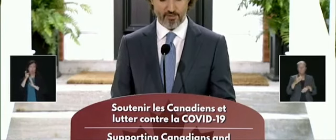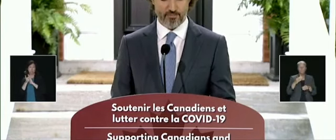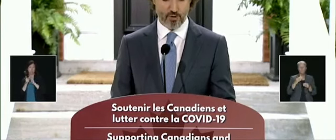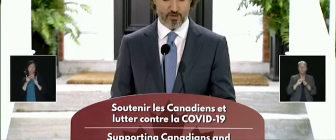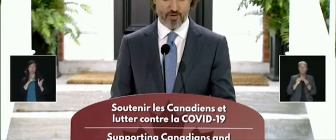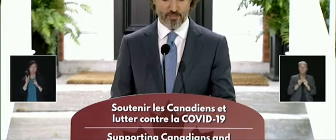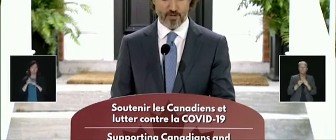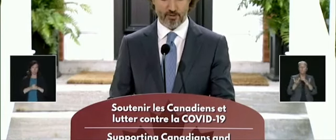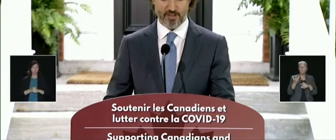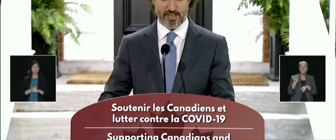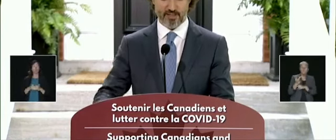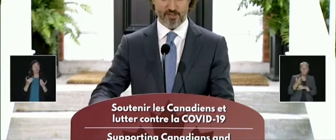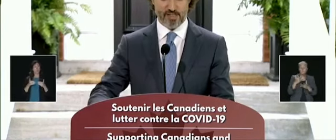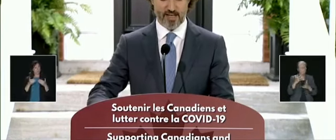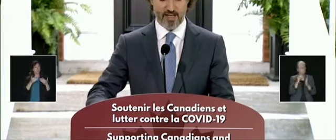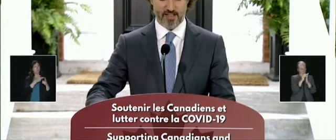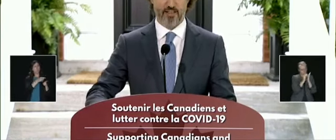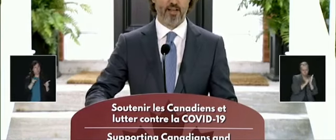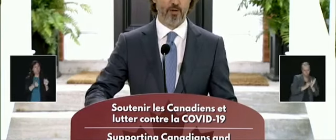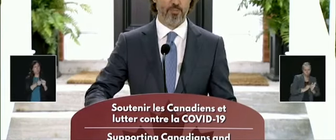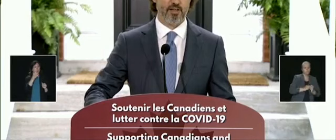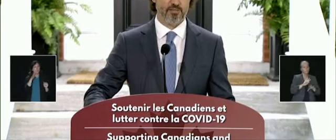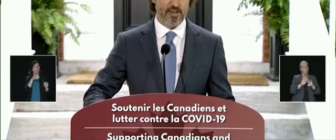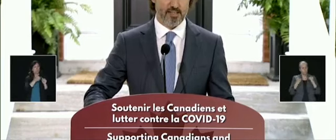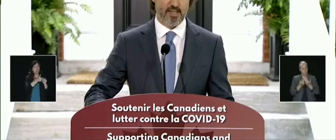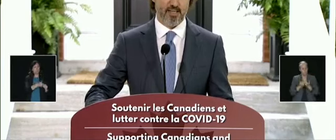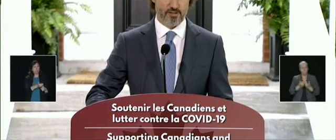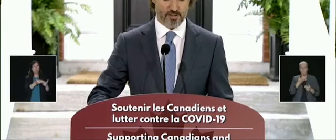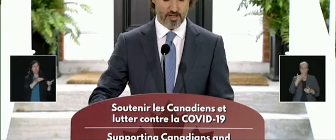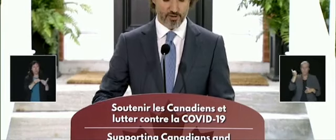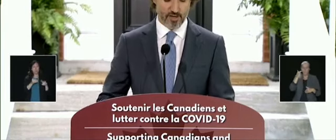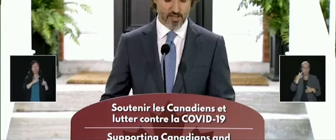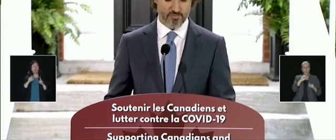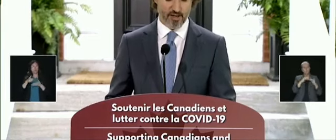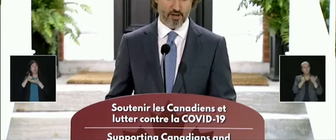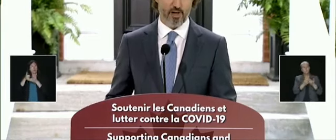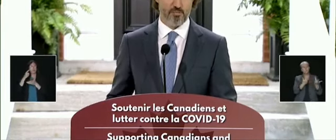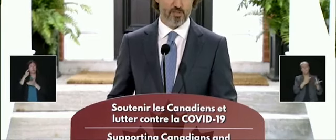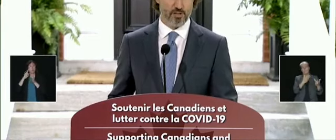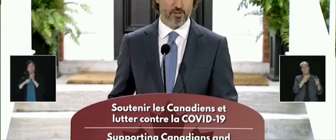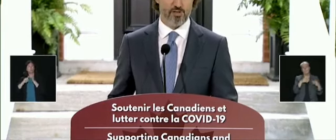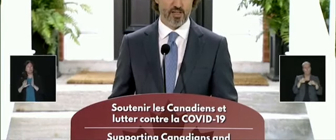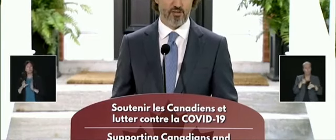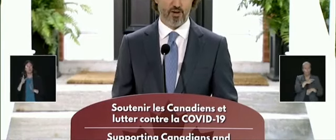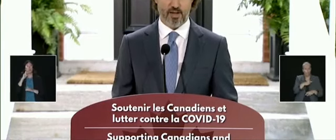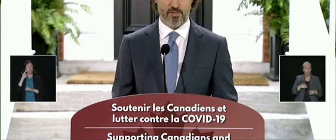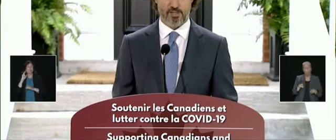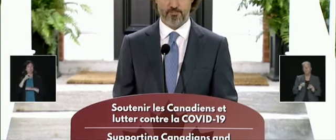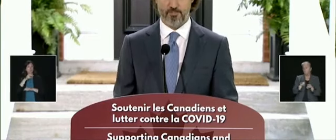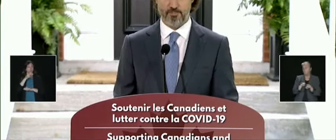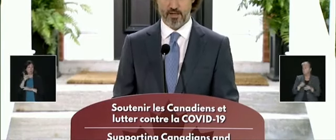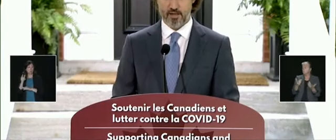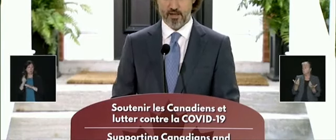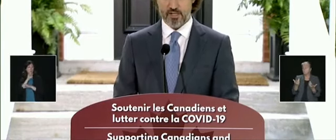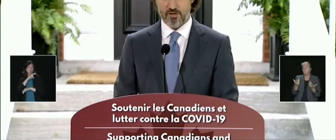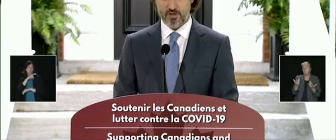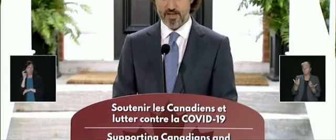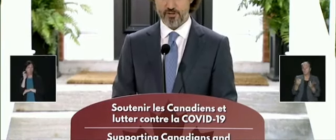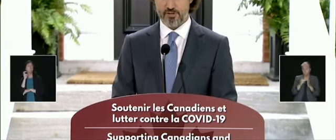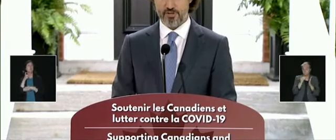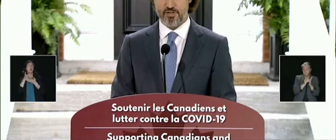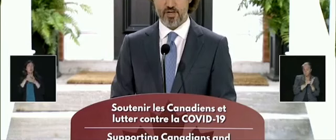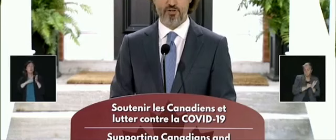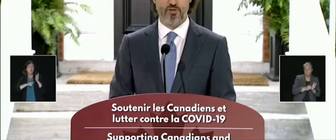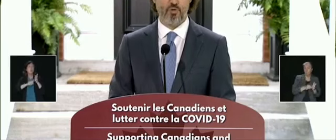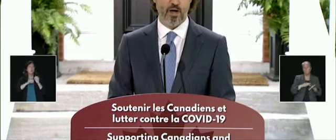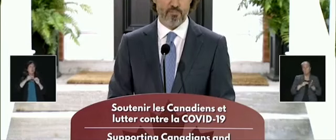already for most reputable retailers, and it'll help investigators trace firearms used in crimes. These new